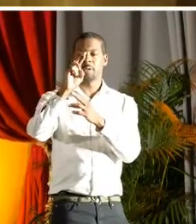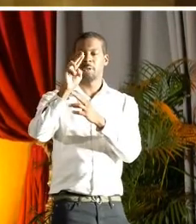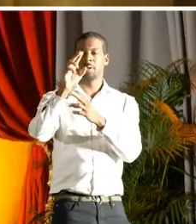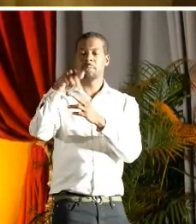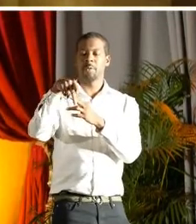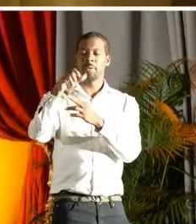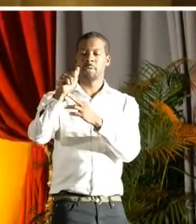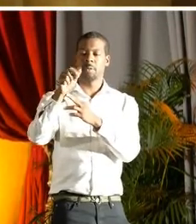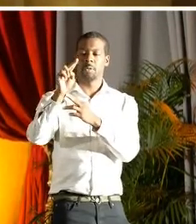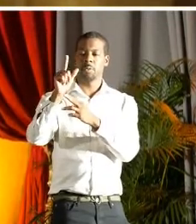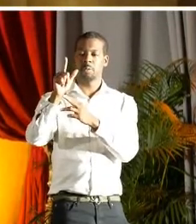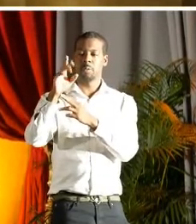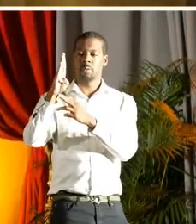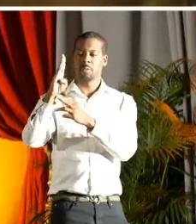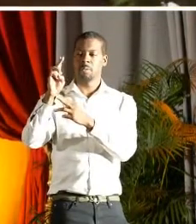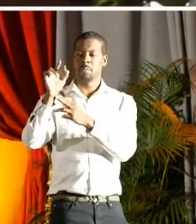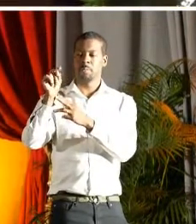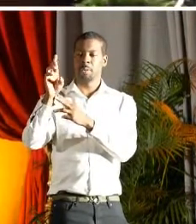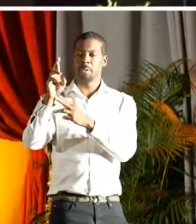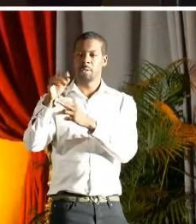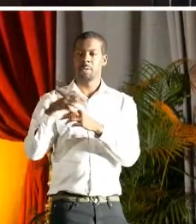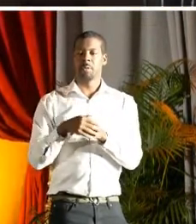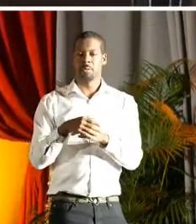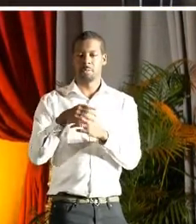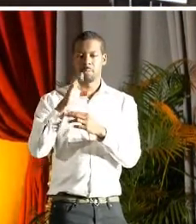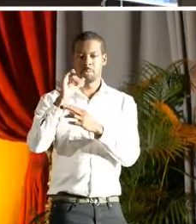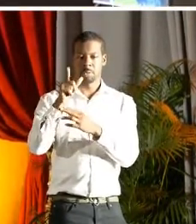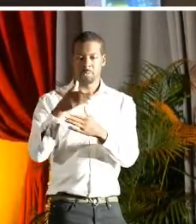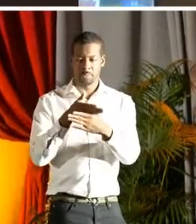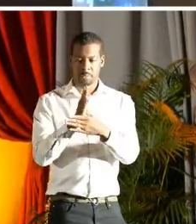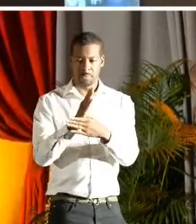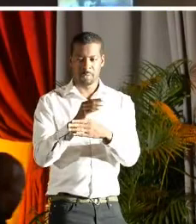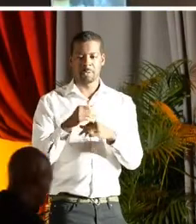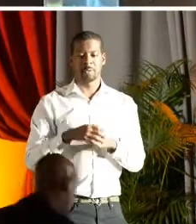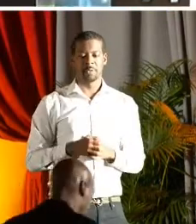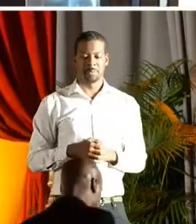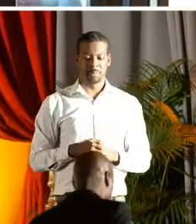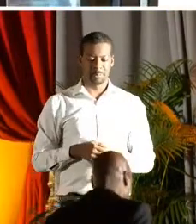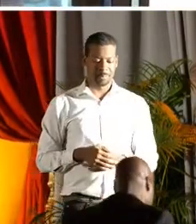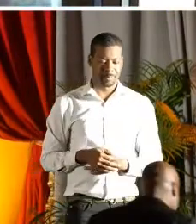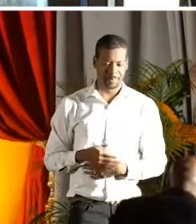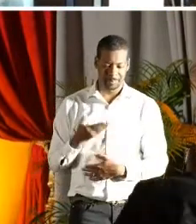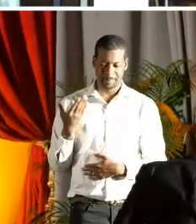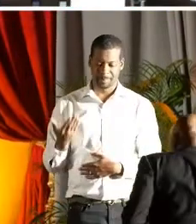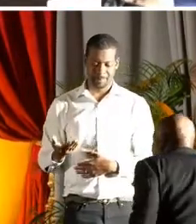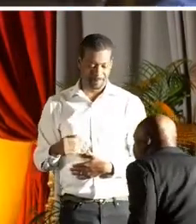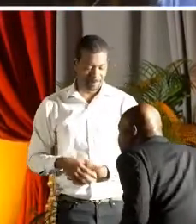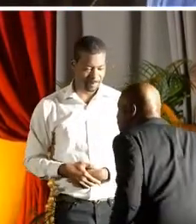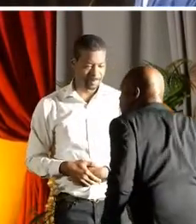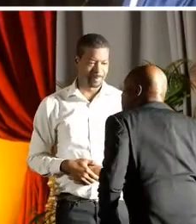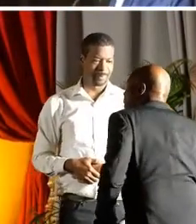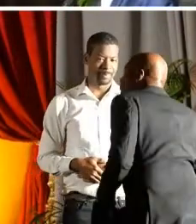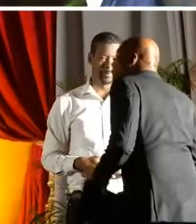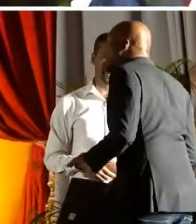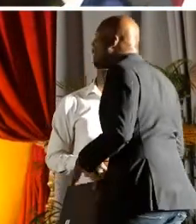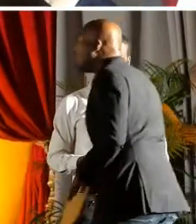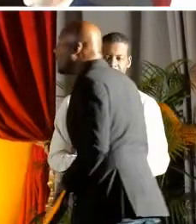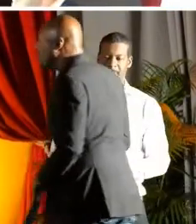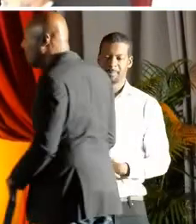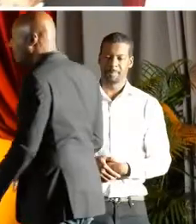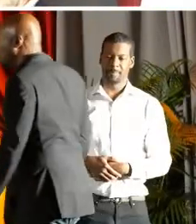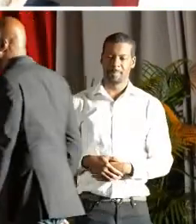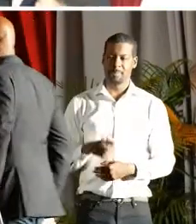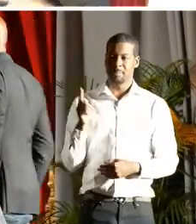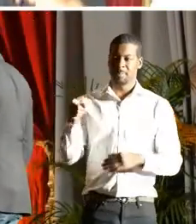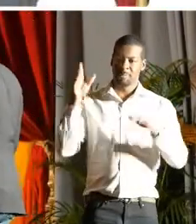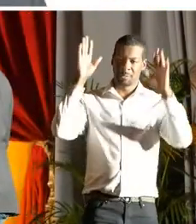civil rights, criminal justice, policing, the author of the New York Times bestseller, Chokehold, The Handsome Visage